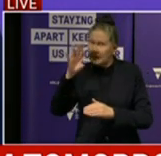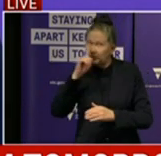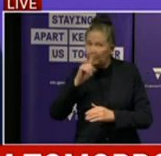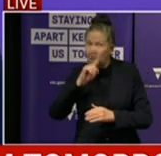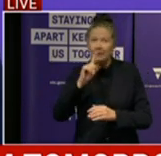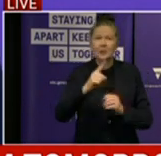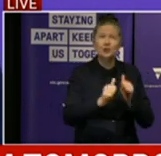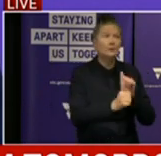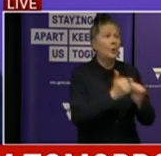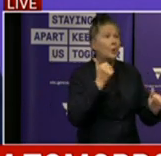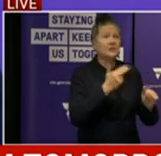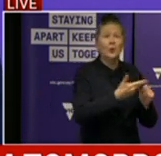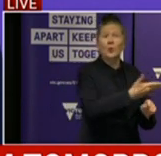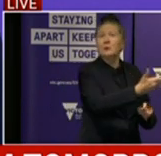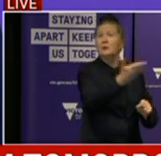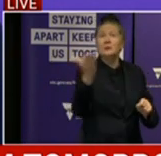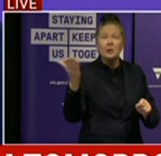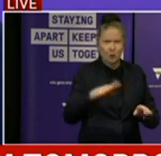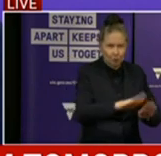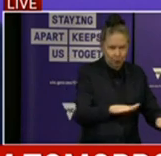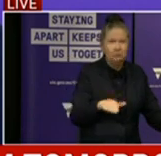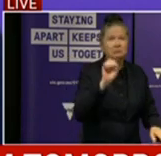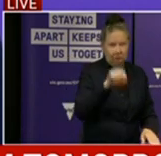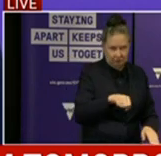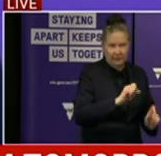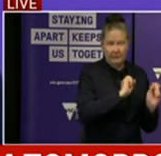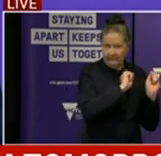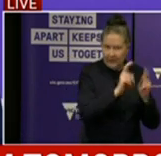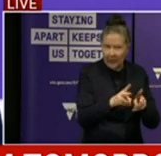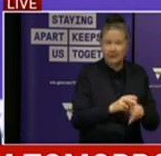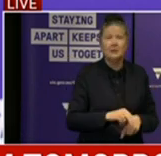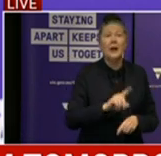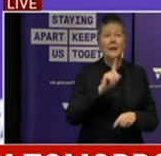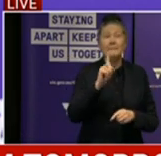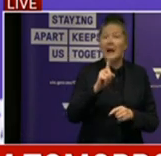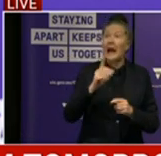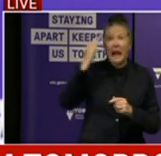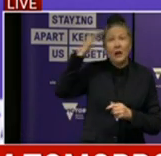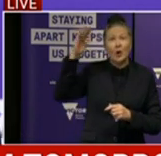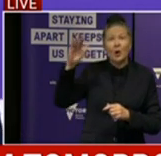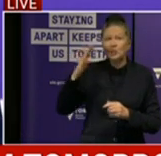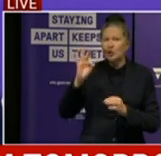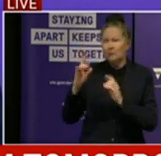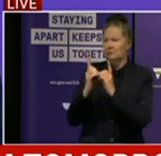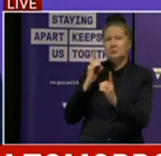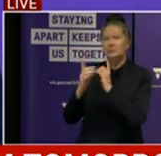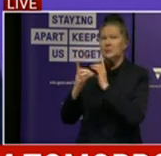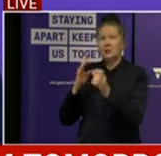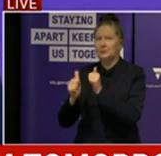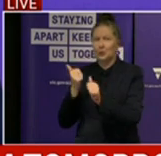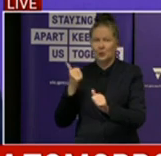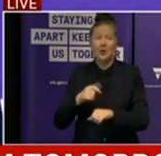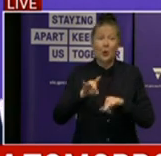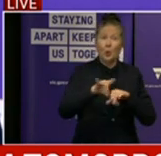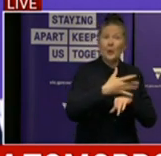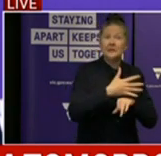will return for children. Non-contact sport will be permitted for adults. Gathering limits for weddings will increase to 10